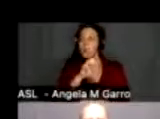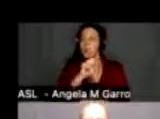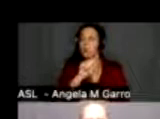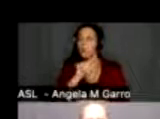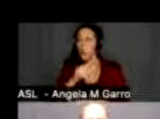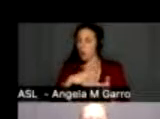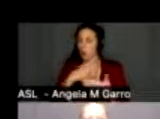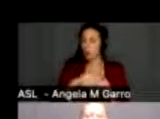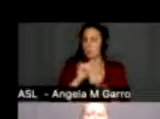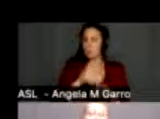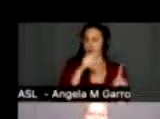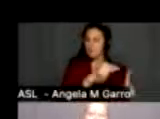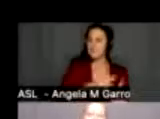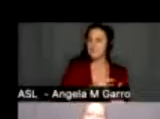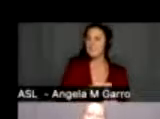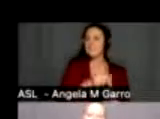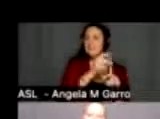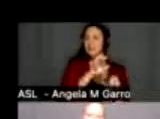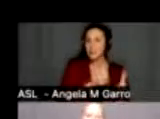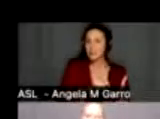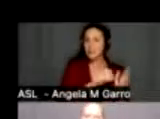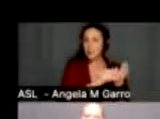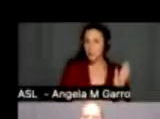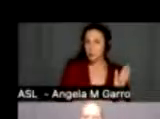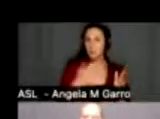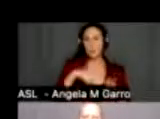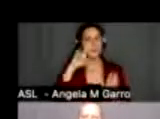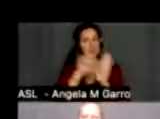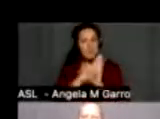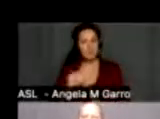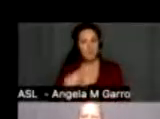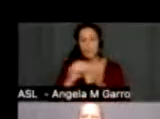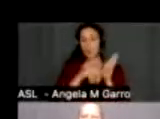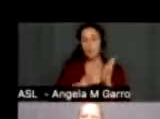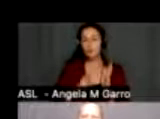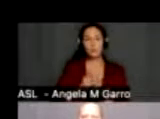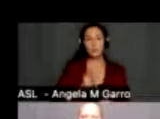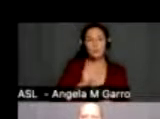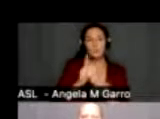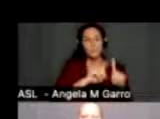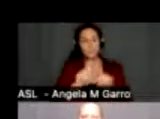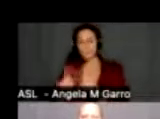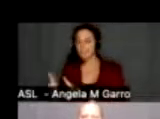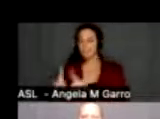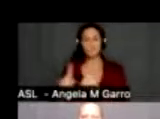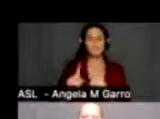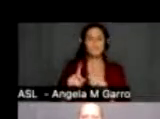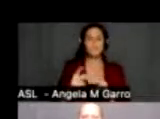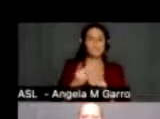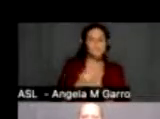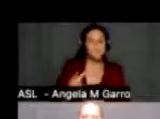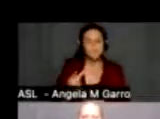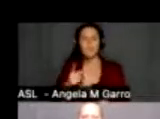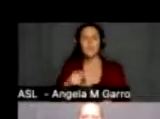are special education students. We identify students through a variety of criteria. You'll note